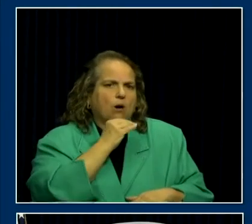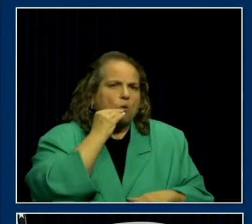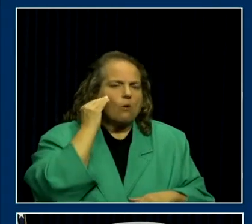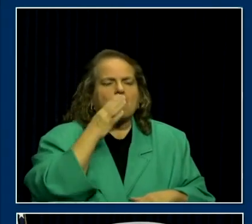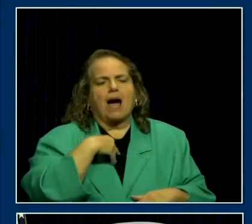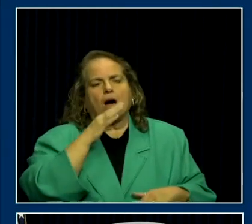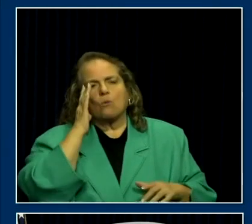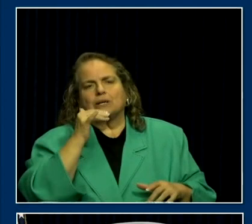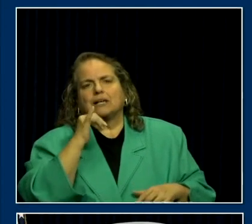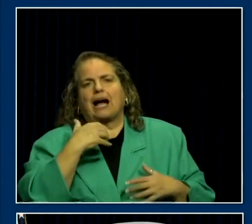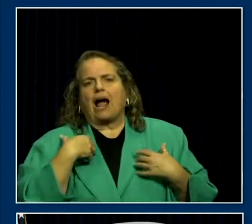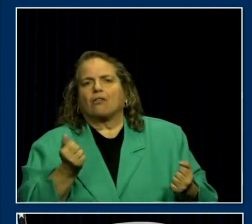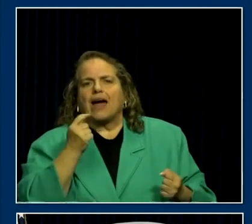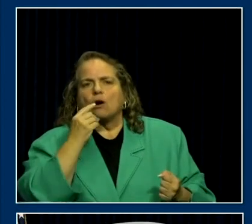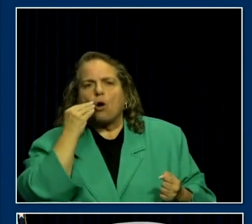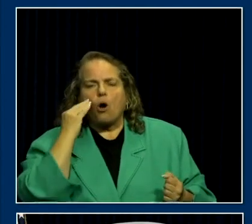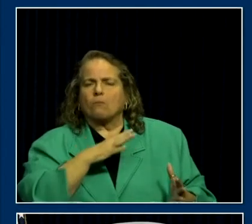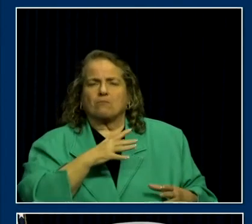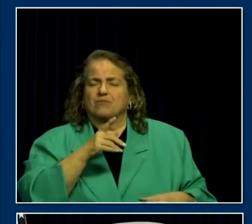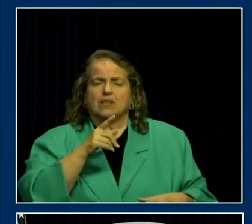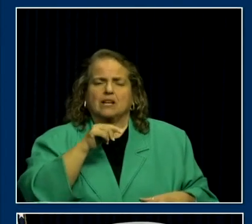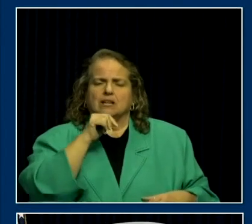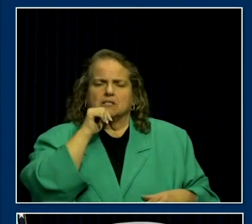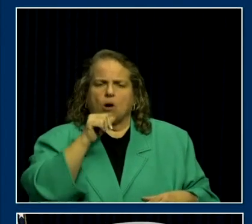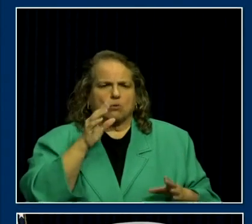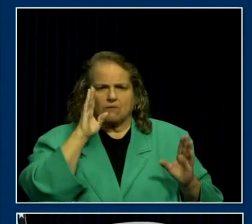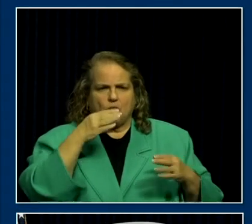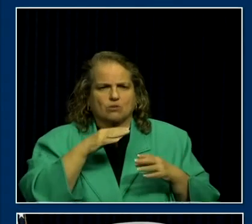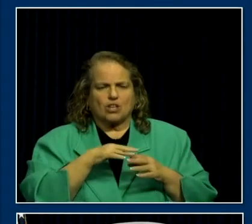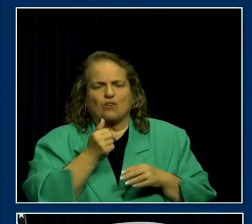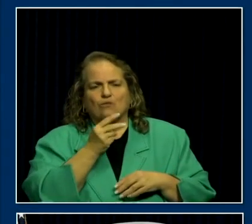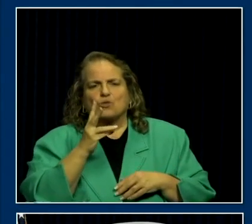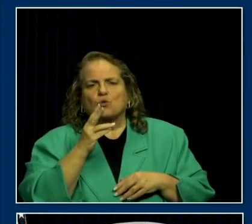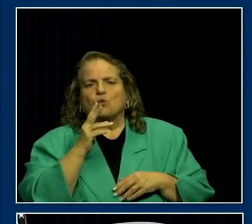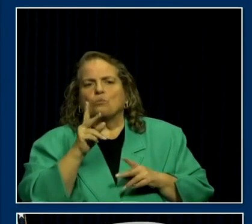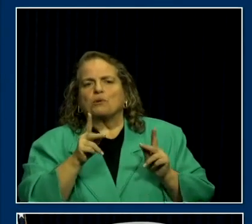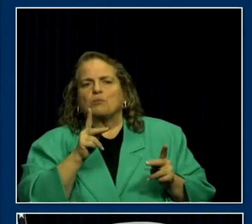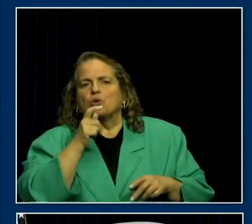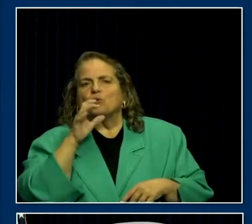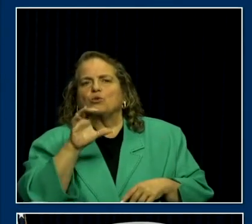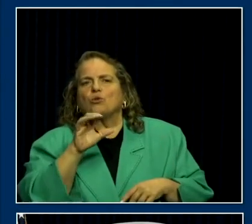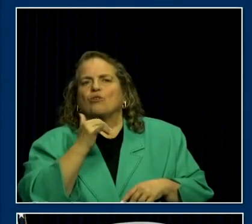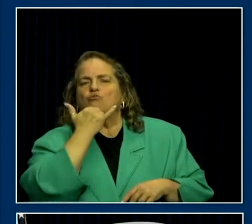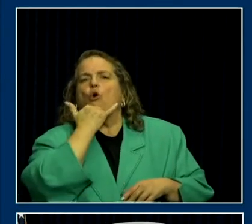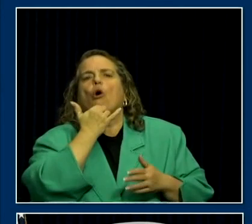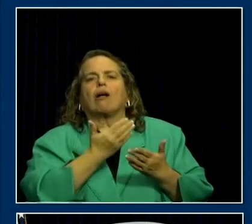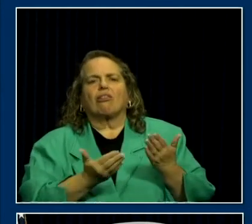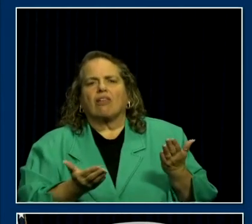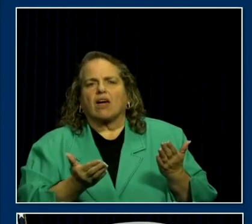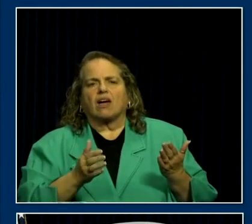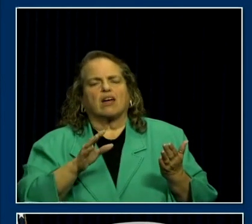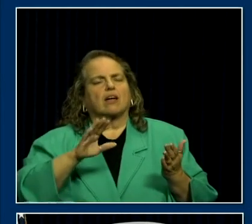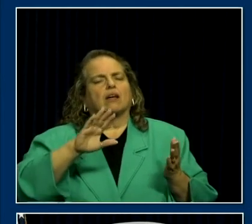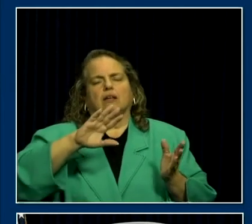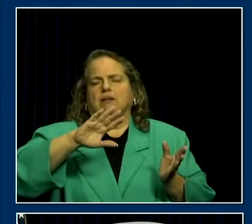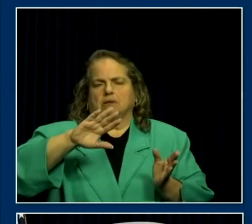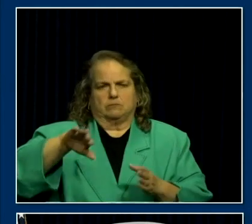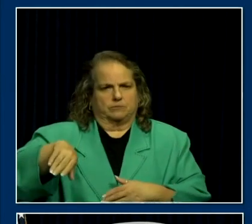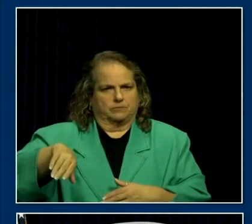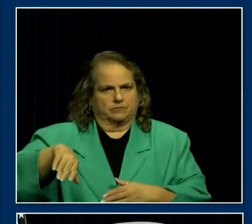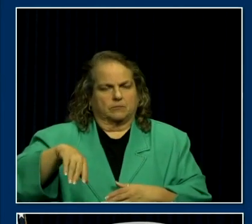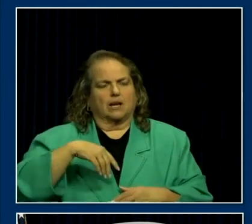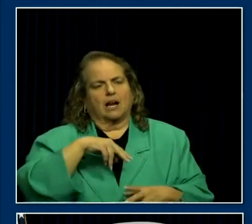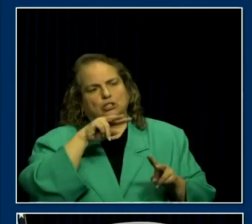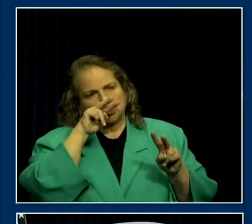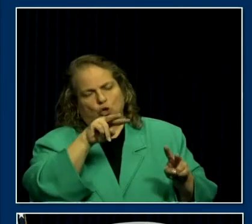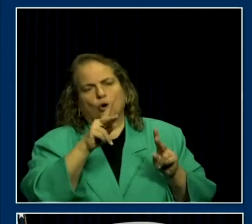rather than focus on the few bad apples, let's focus on the many people doing the right thing. And hopefully together we can exert